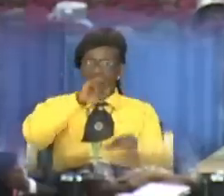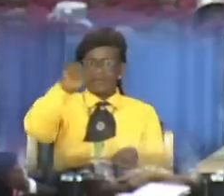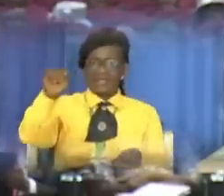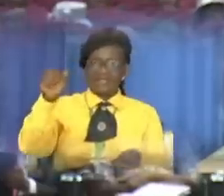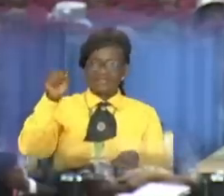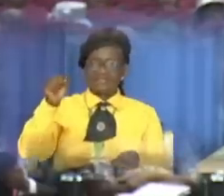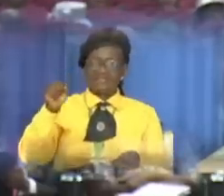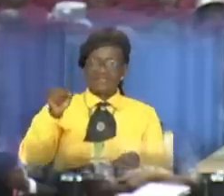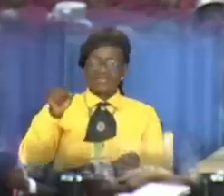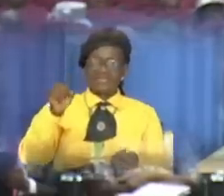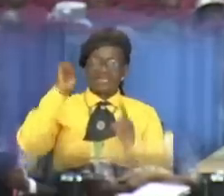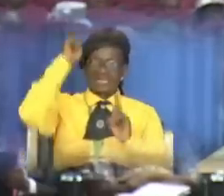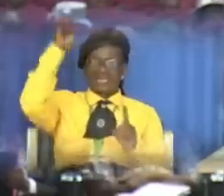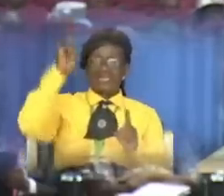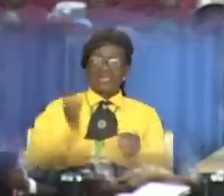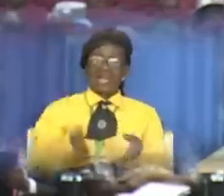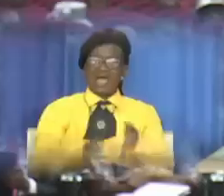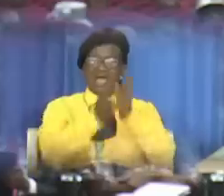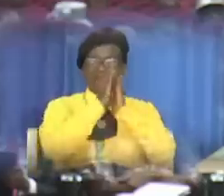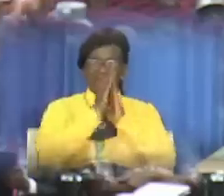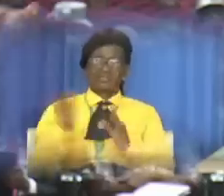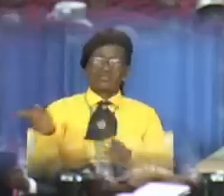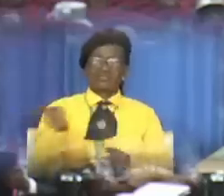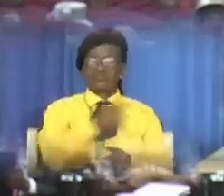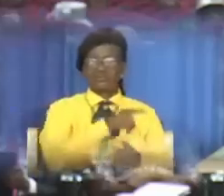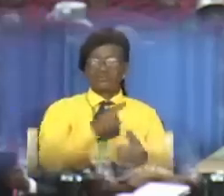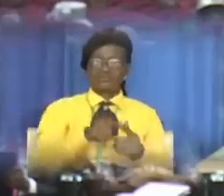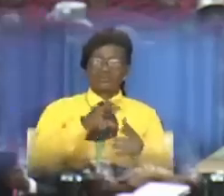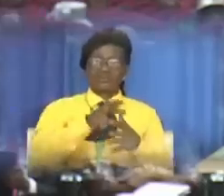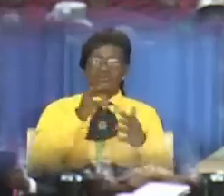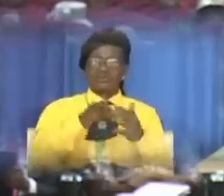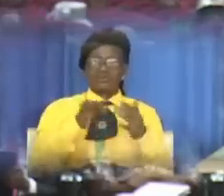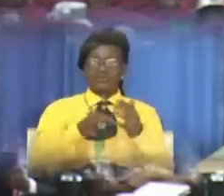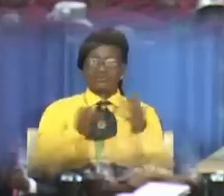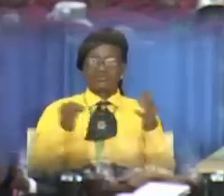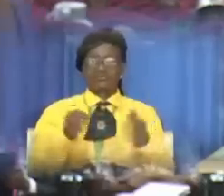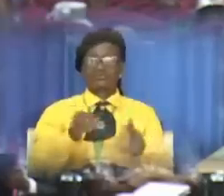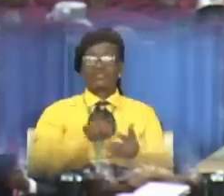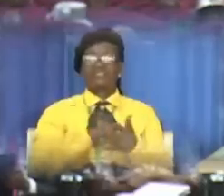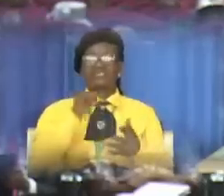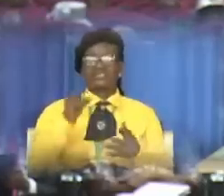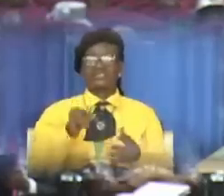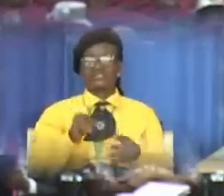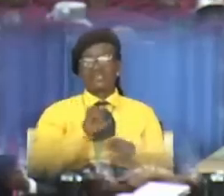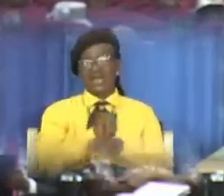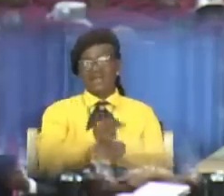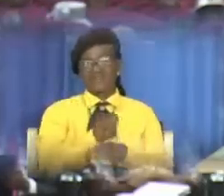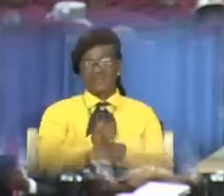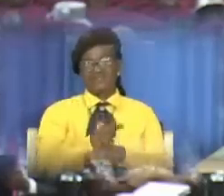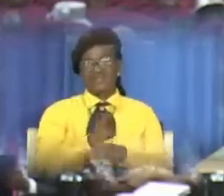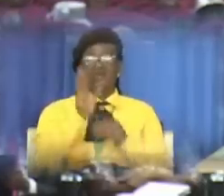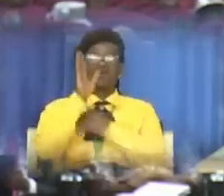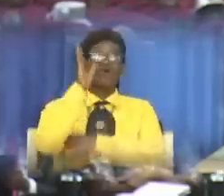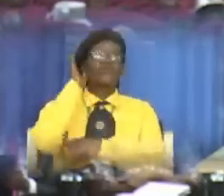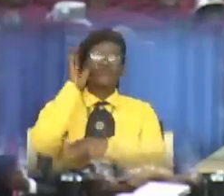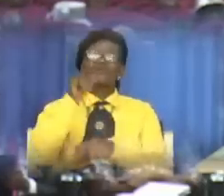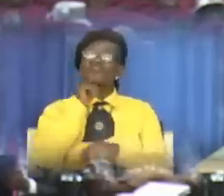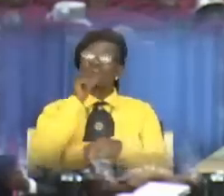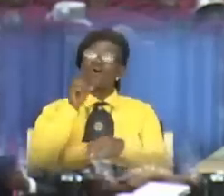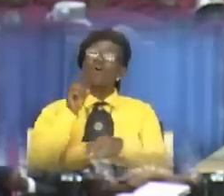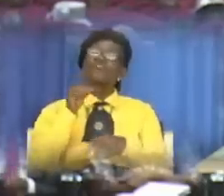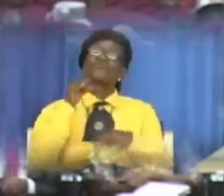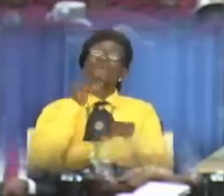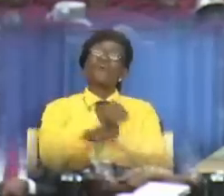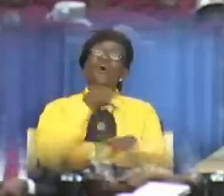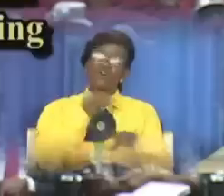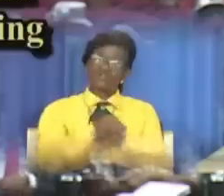He asks you to choose. It's an advice. God won't force you to be saved. He won't